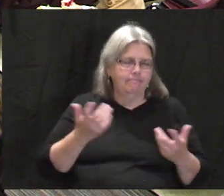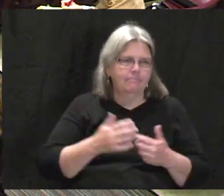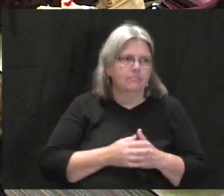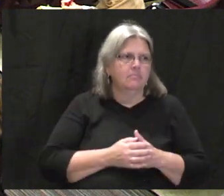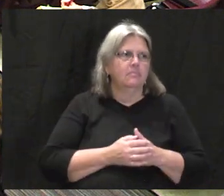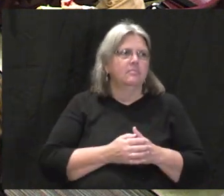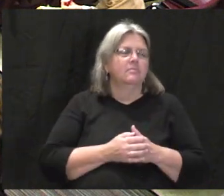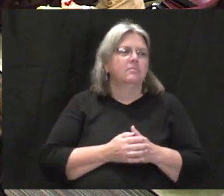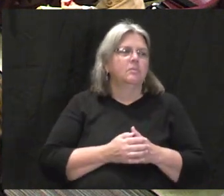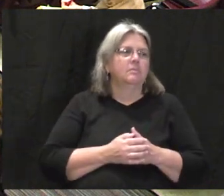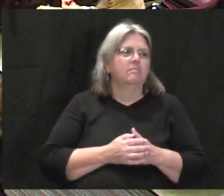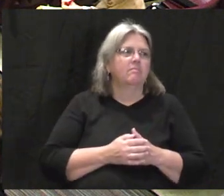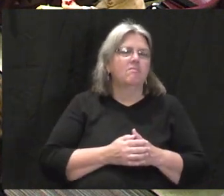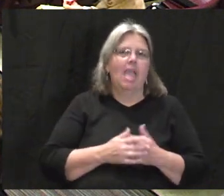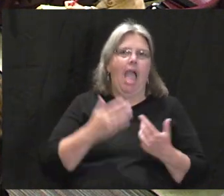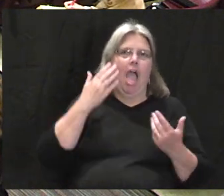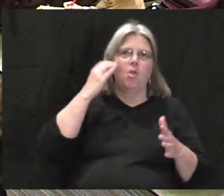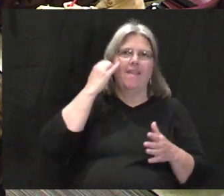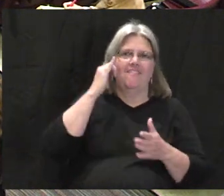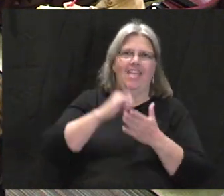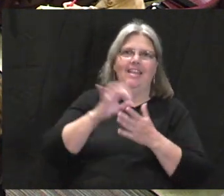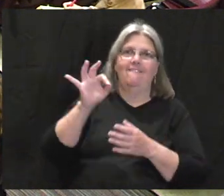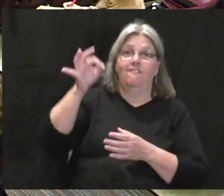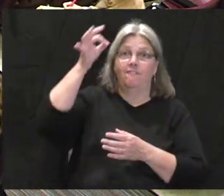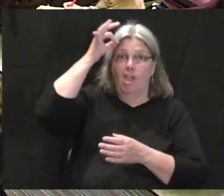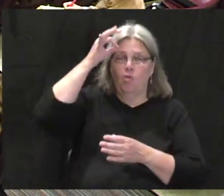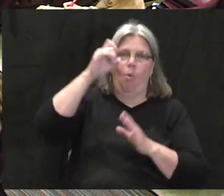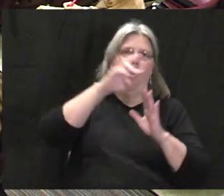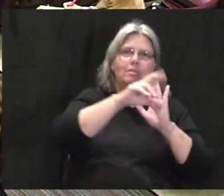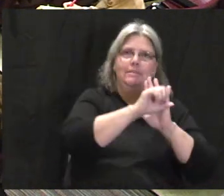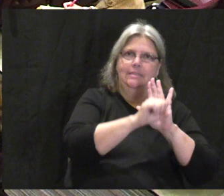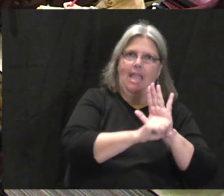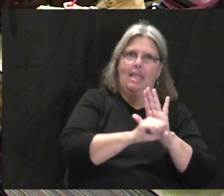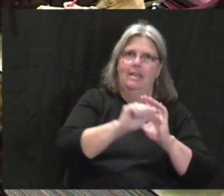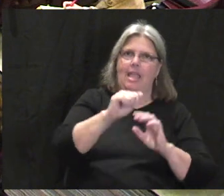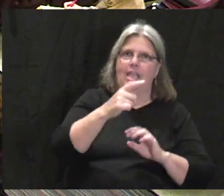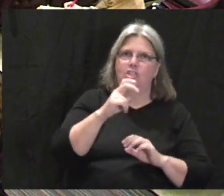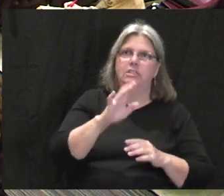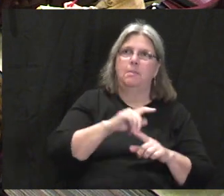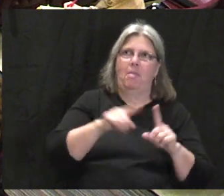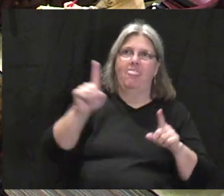I don't know if it's federal or state, but it's one of the two. Like they tell us how to do it.